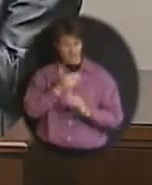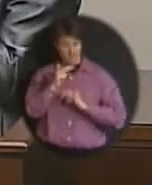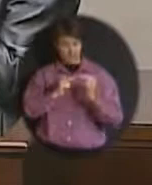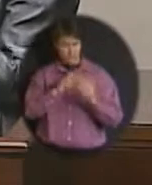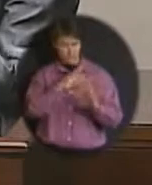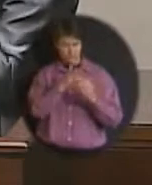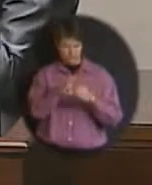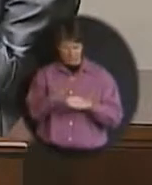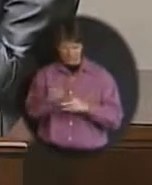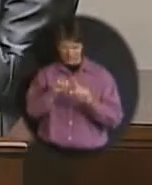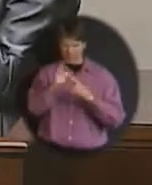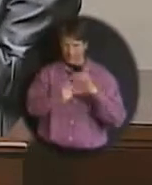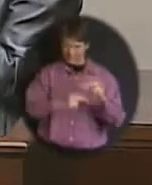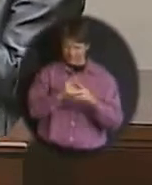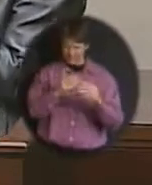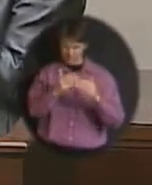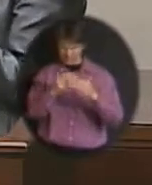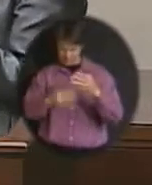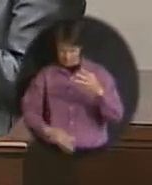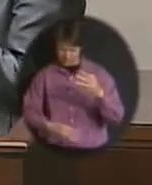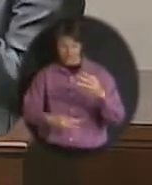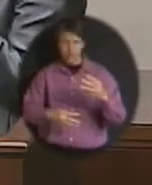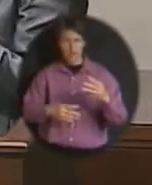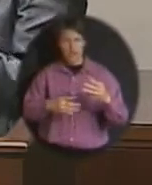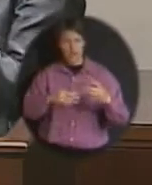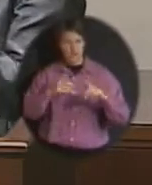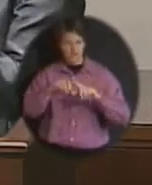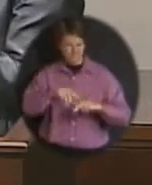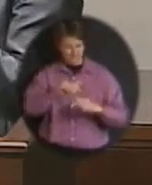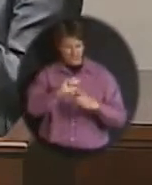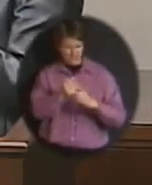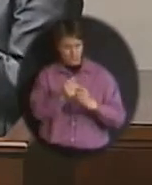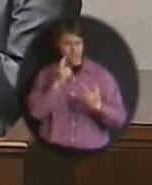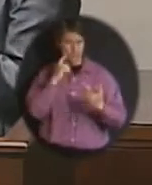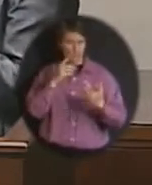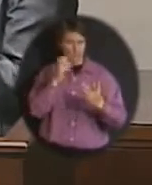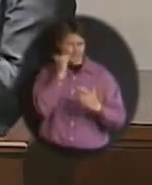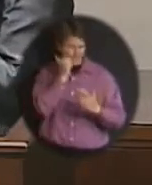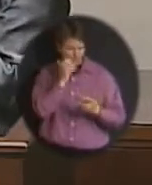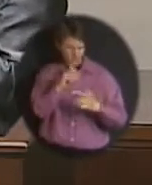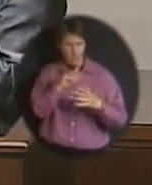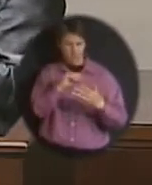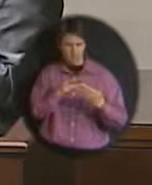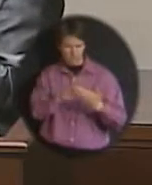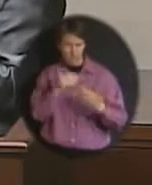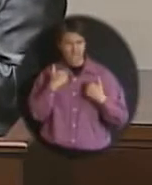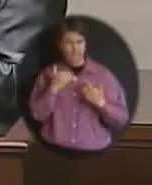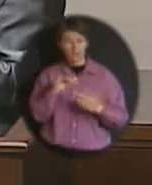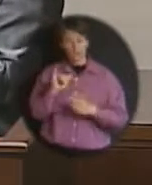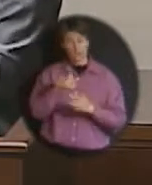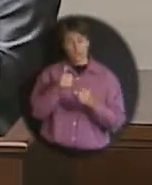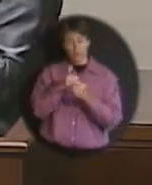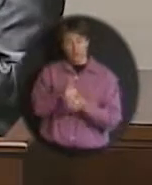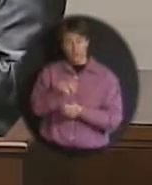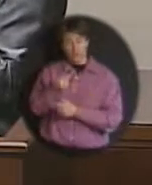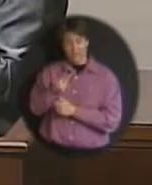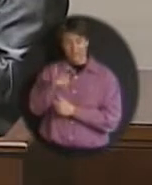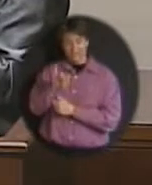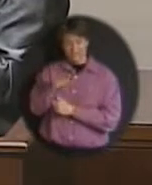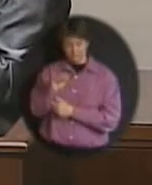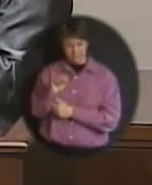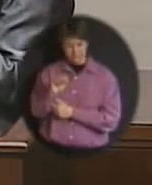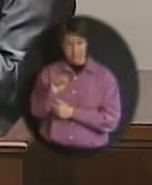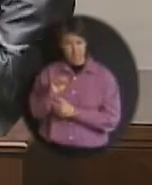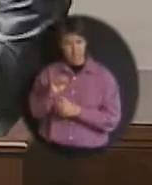input that data on a daily basis based on the incident. So we have that. We've also started tracking victims and victim reports